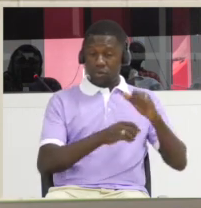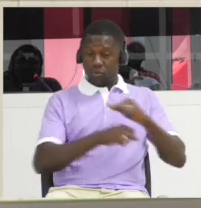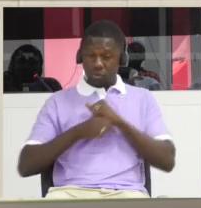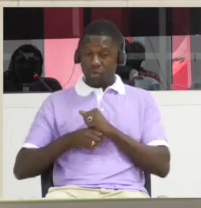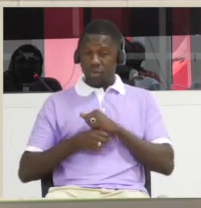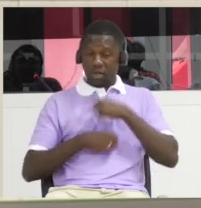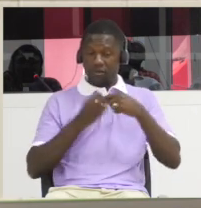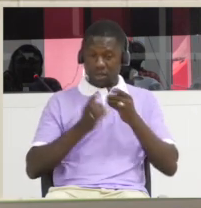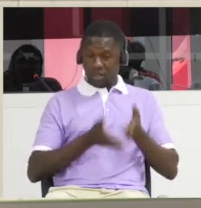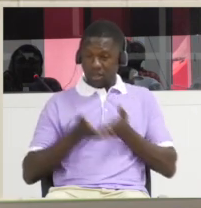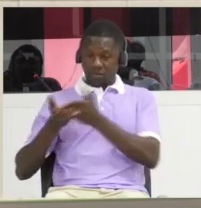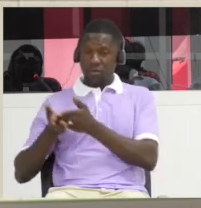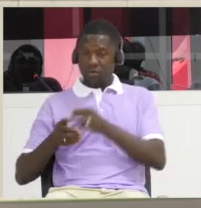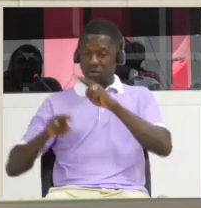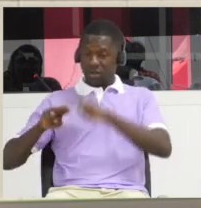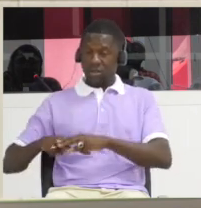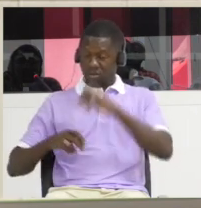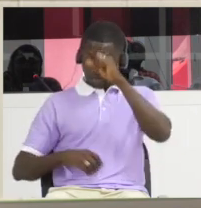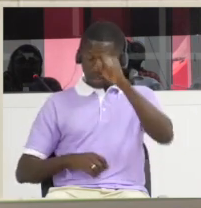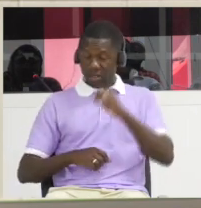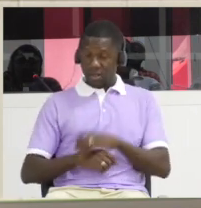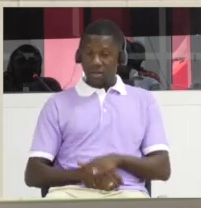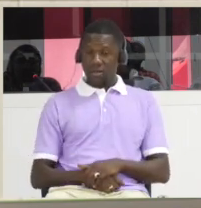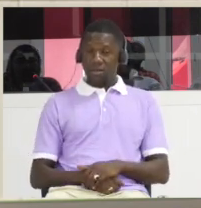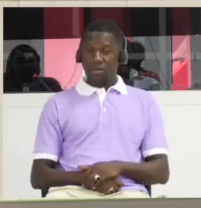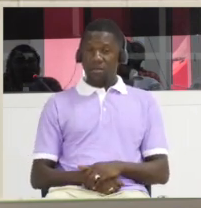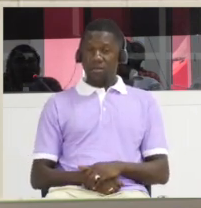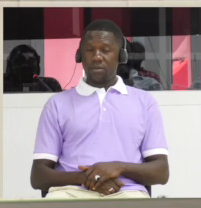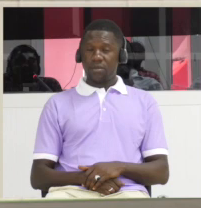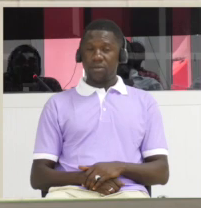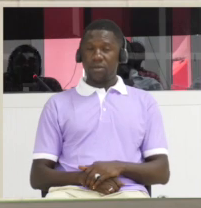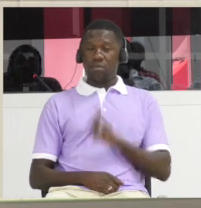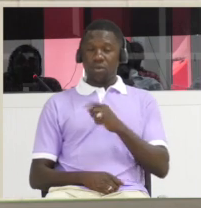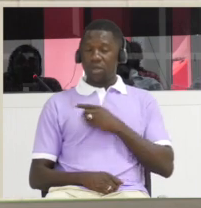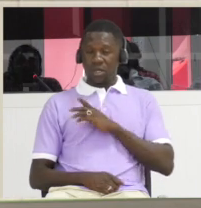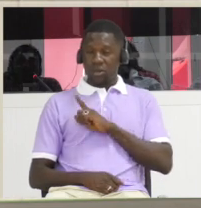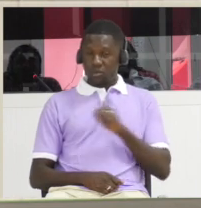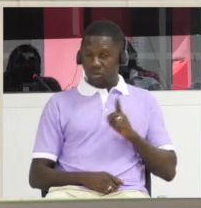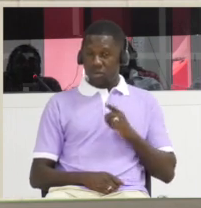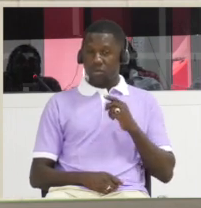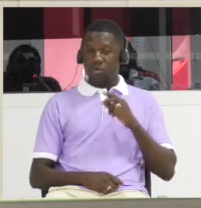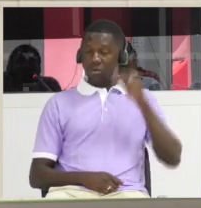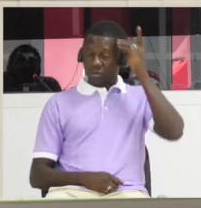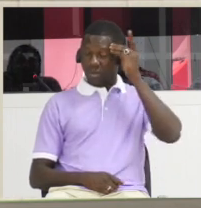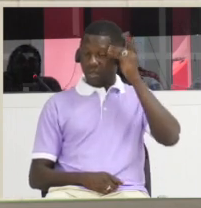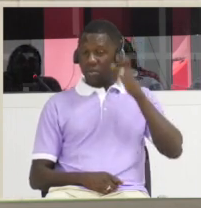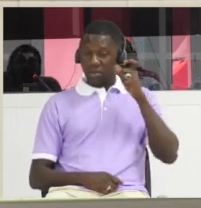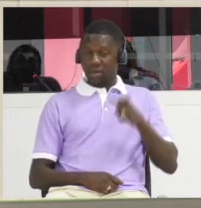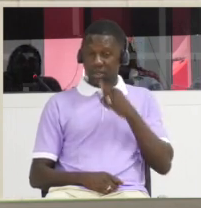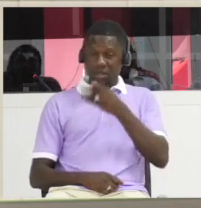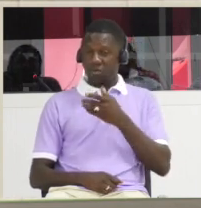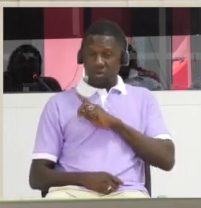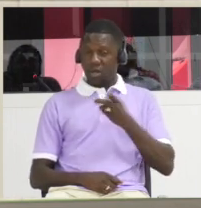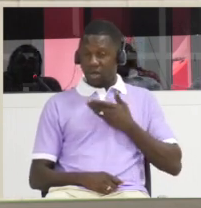some politicians who may not have that sense. Well, what would you say? I don't